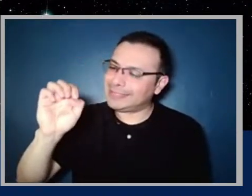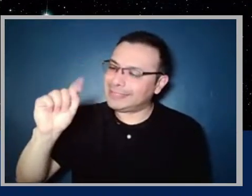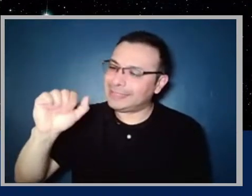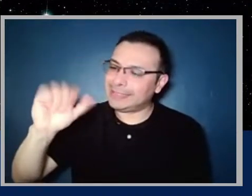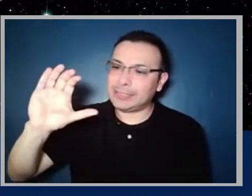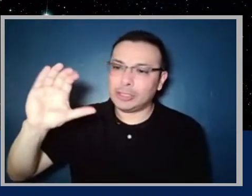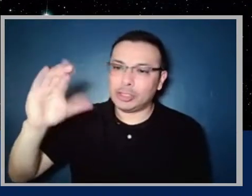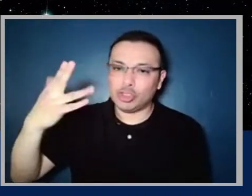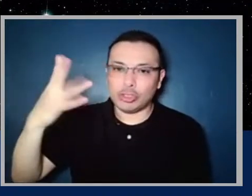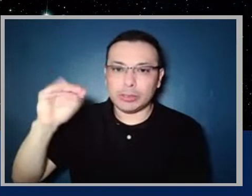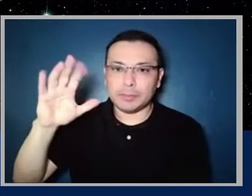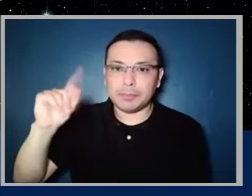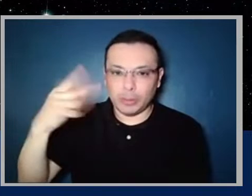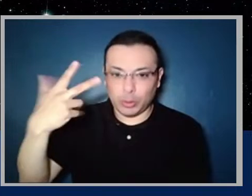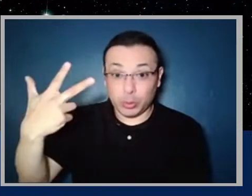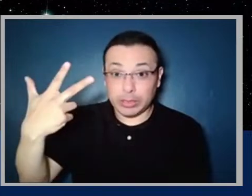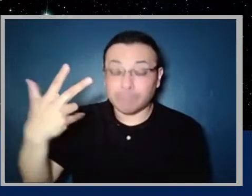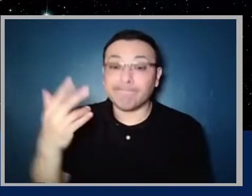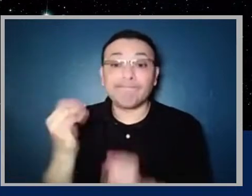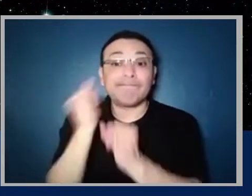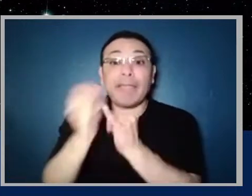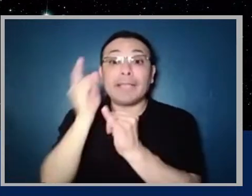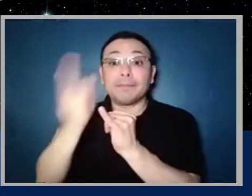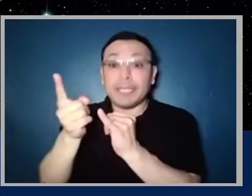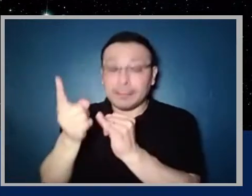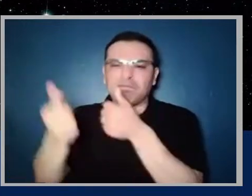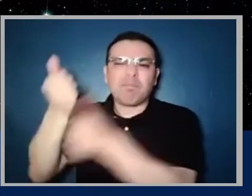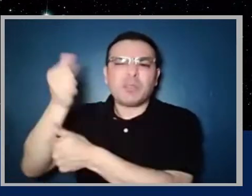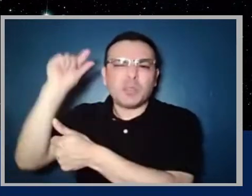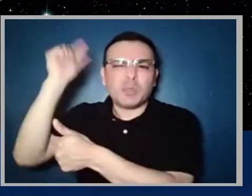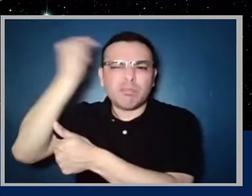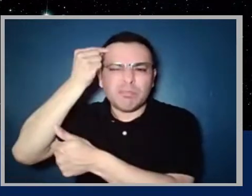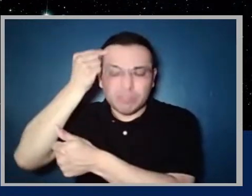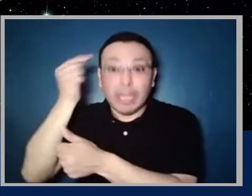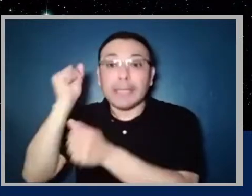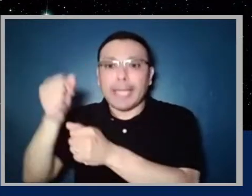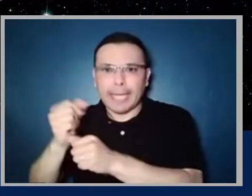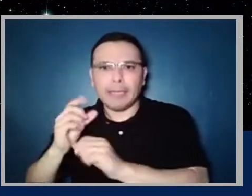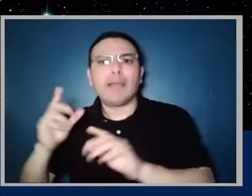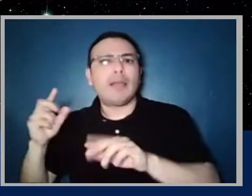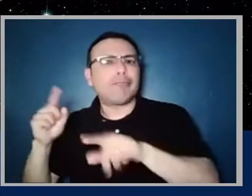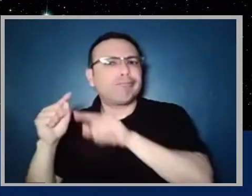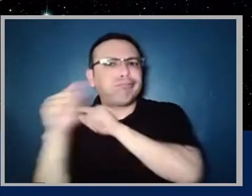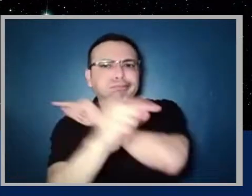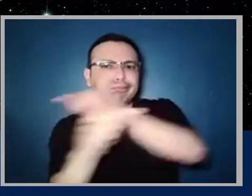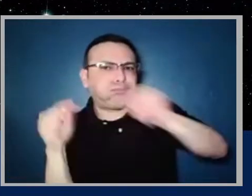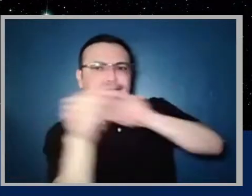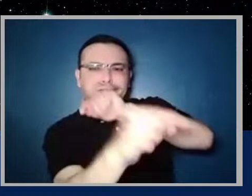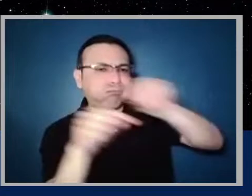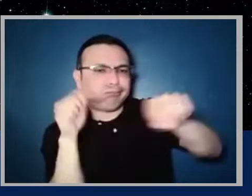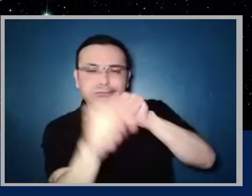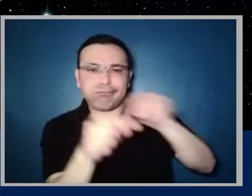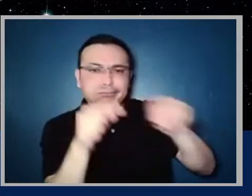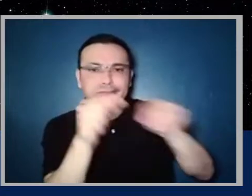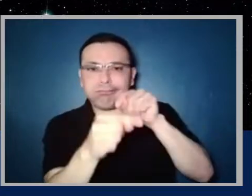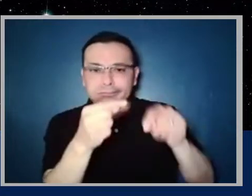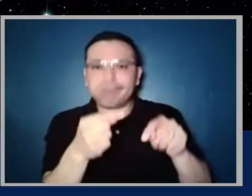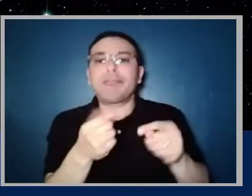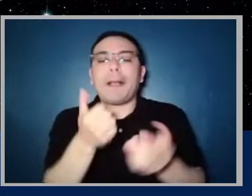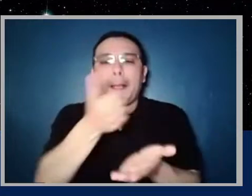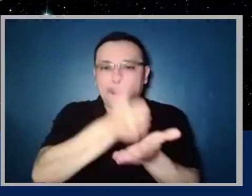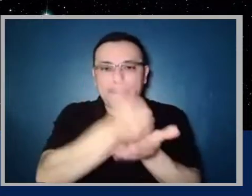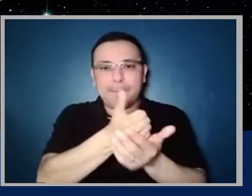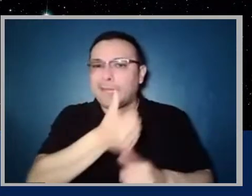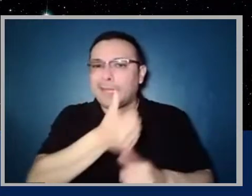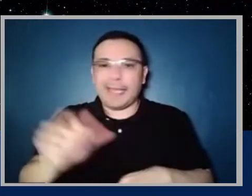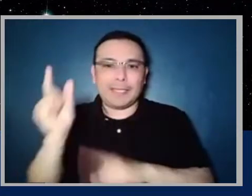the country to be called in at a moment's notice to go get the crew if needed. So they can respond to anywhere around the country. They can respond